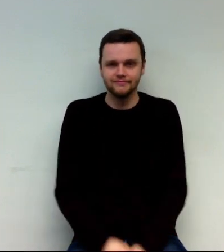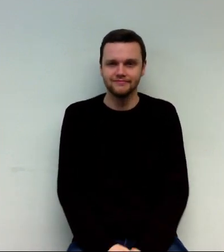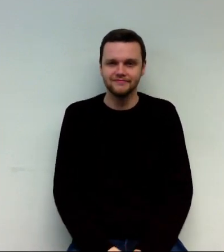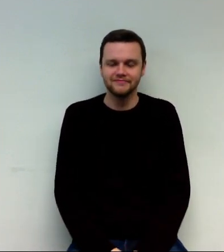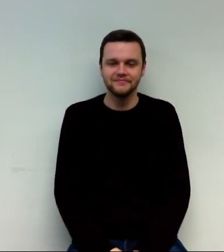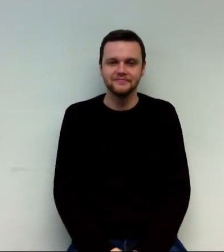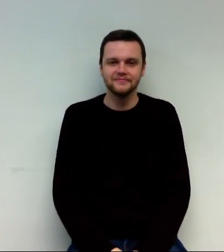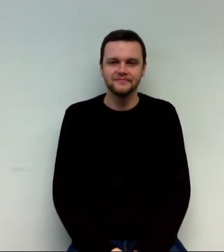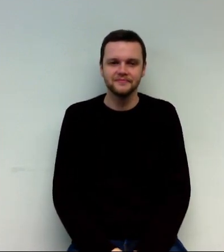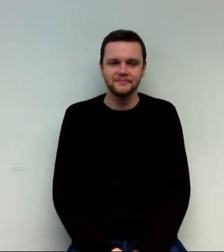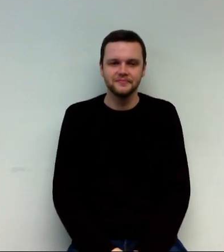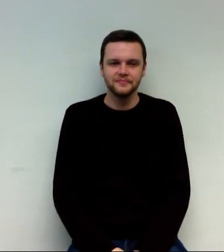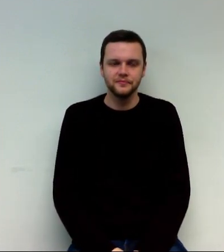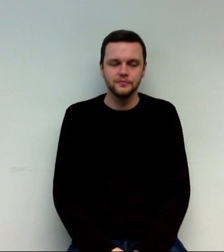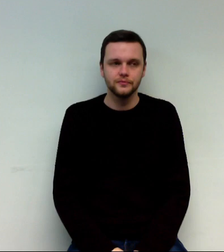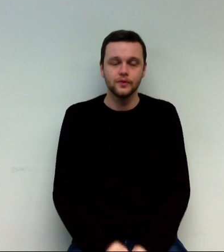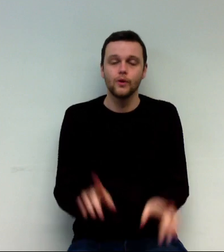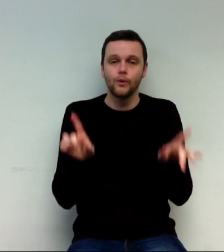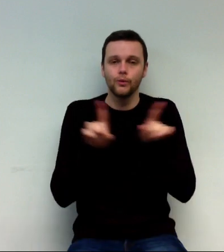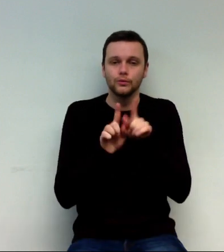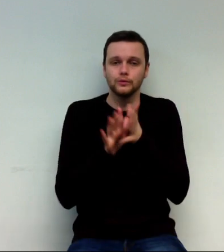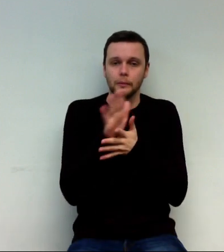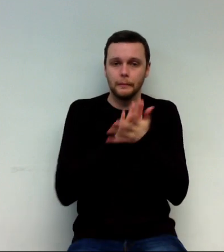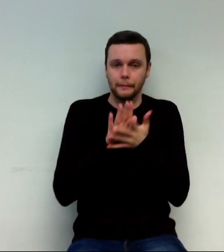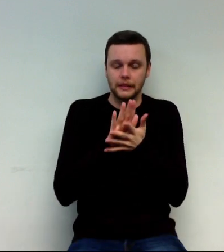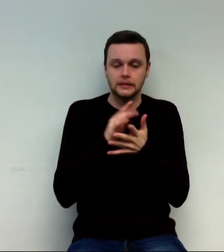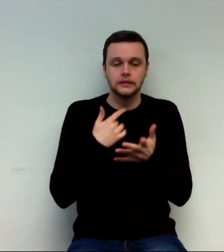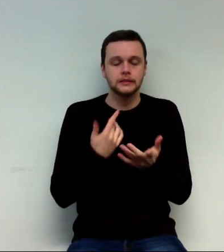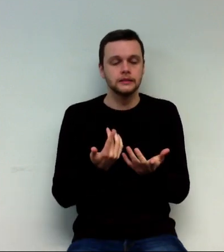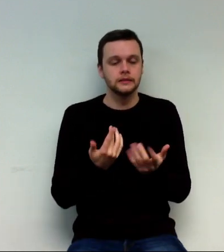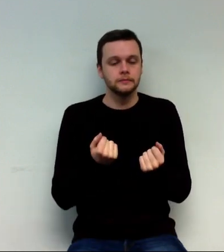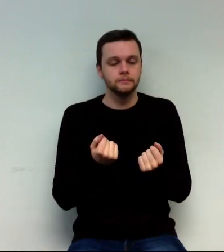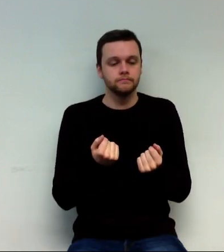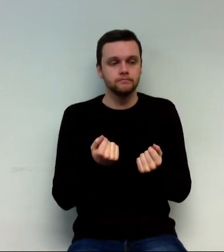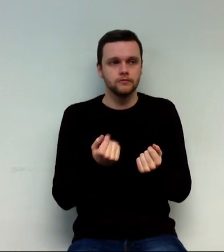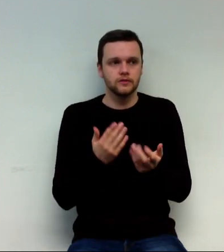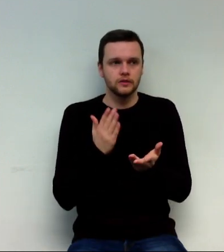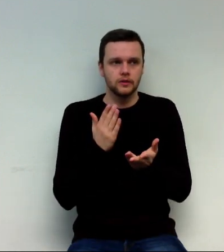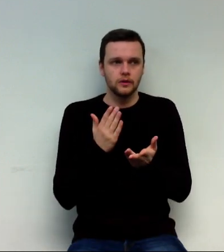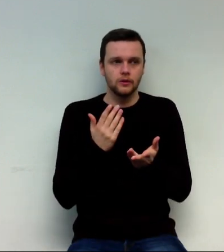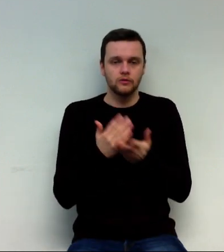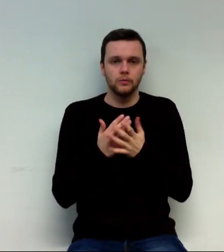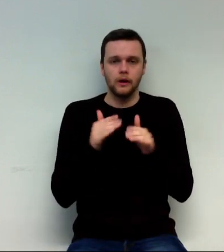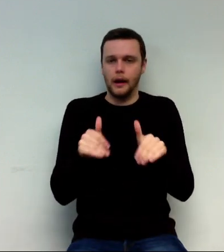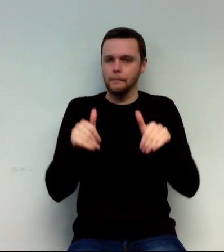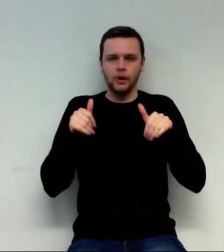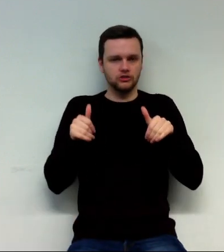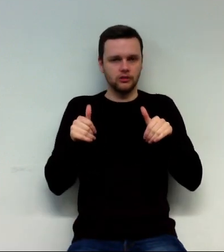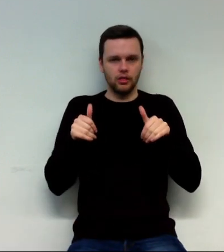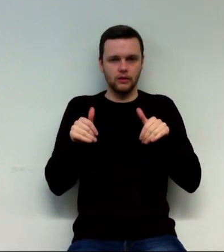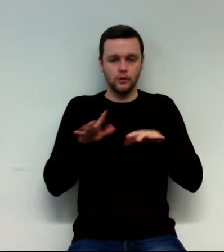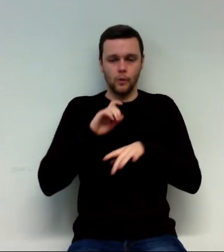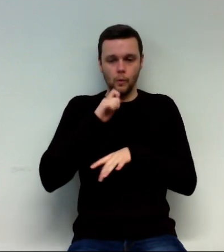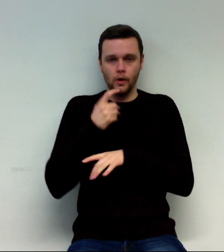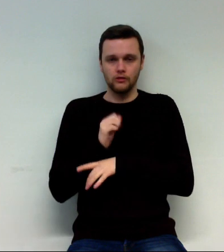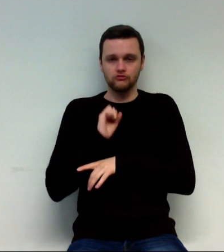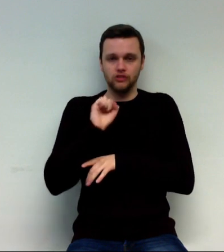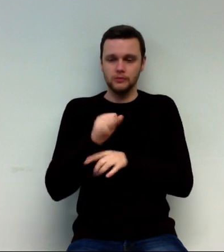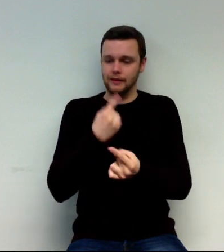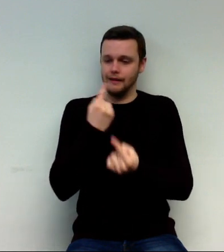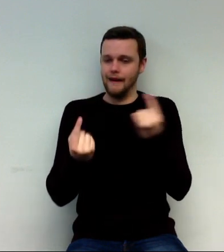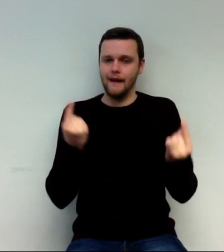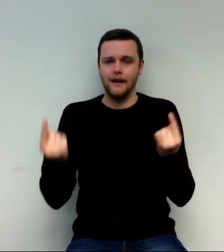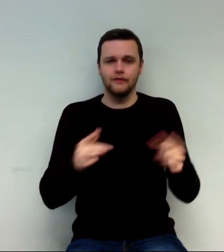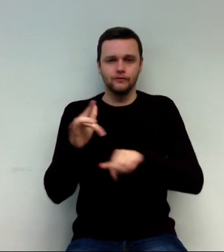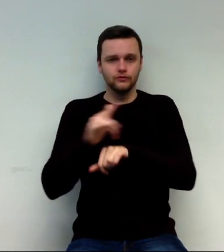program. It also means we are an impartial organisation, so we will represent every single show that